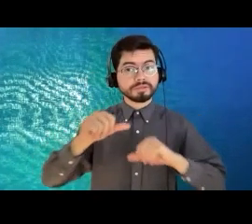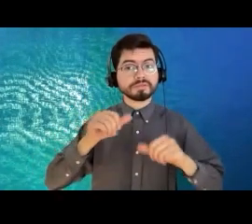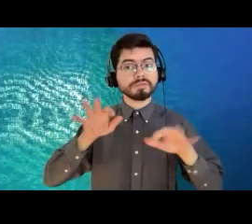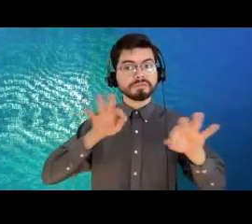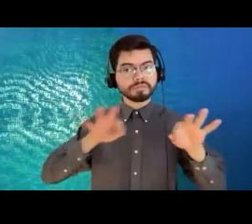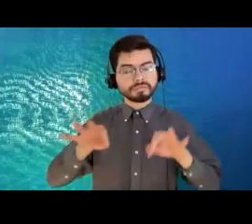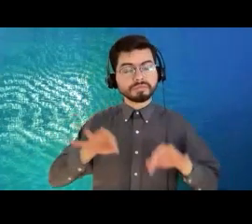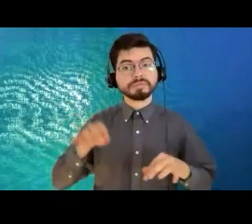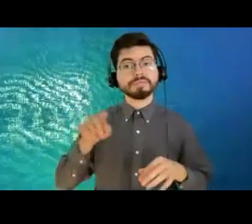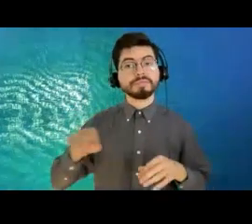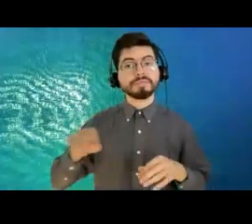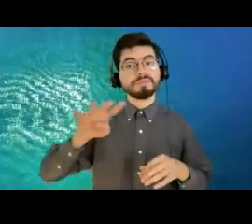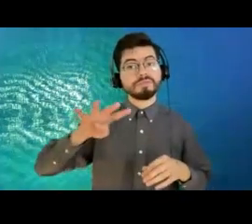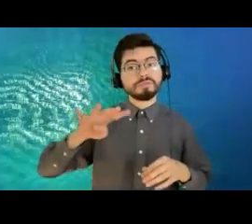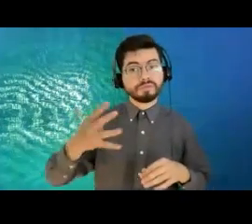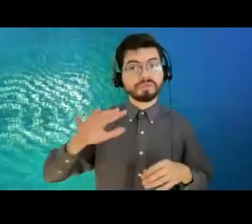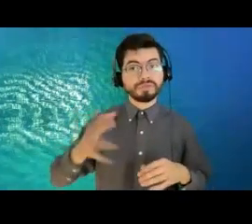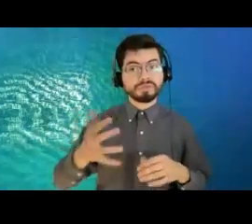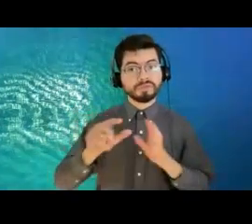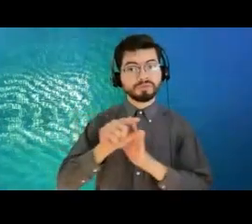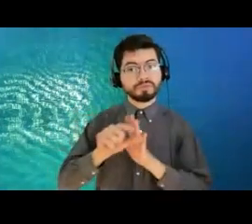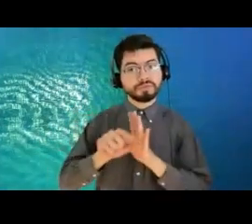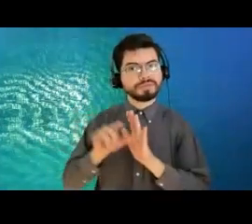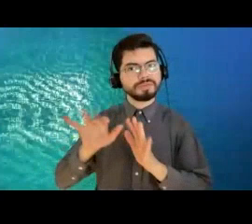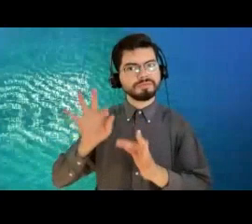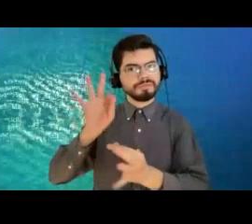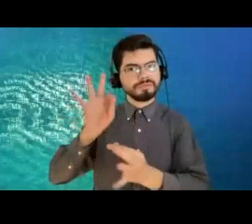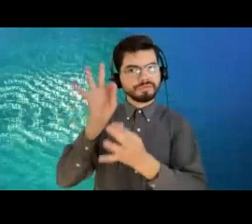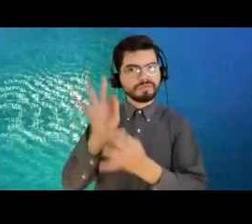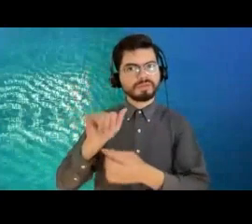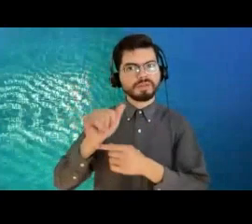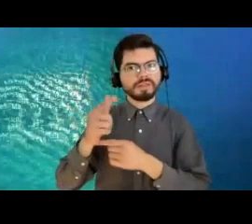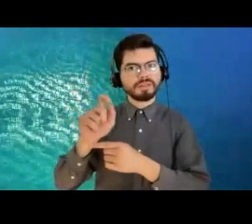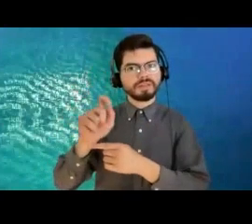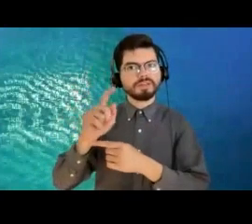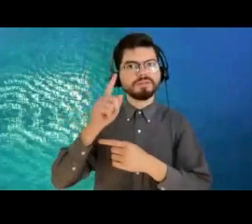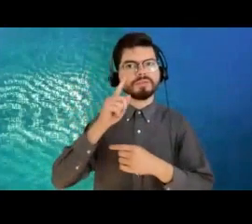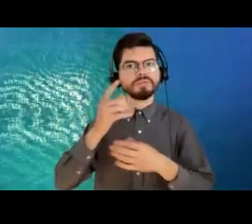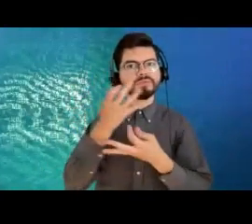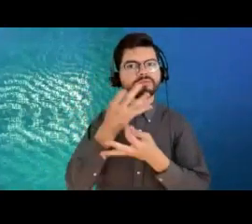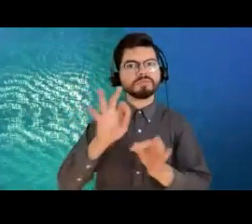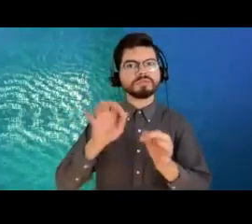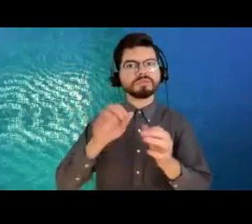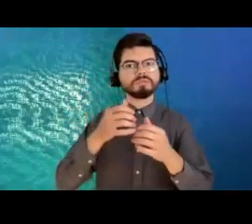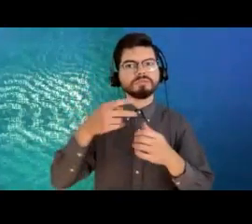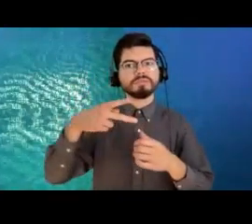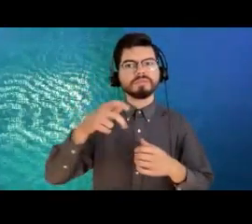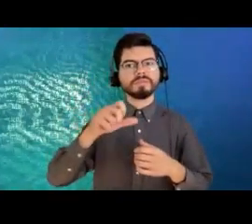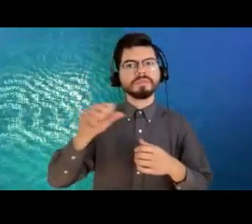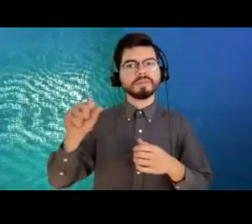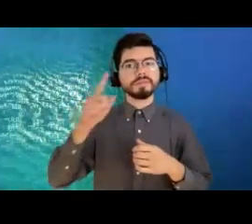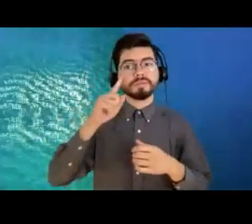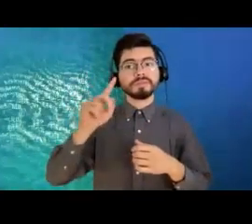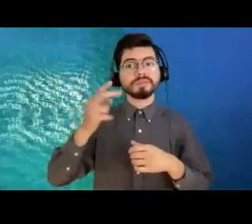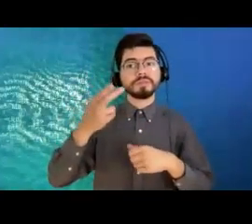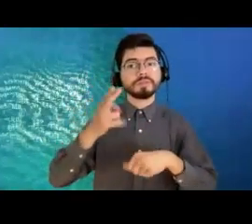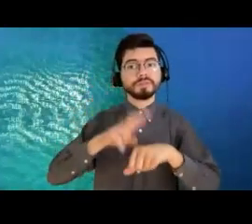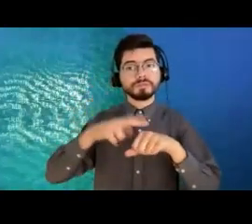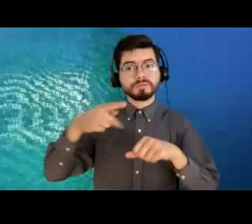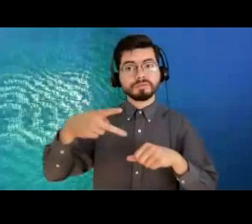are exactly the right age for the free passes in national parks. And the reason for that is the brain